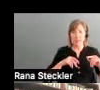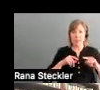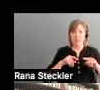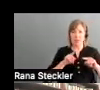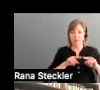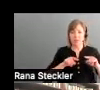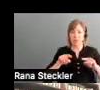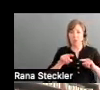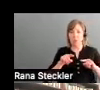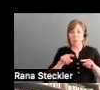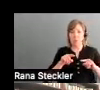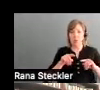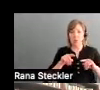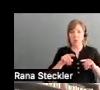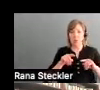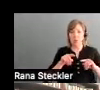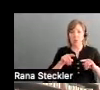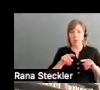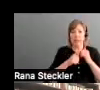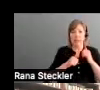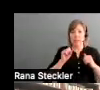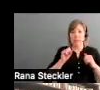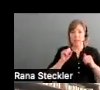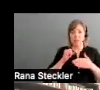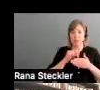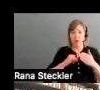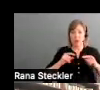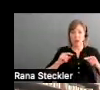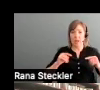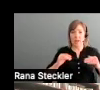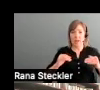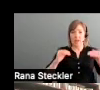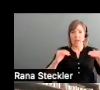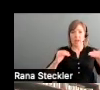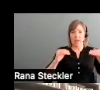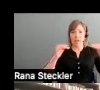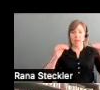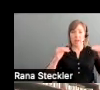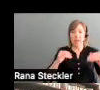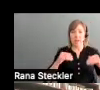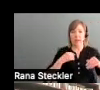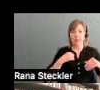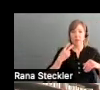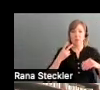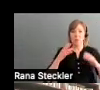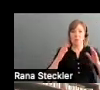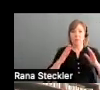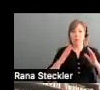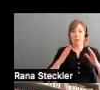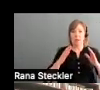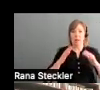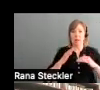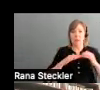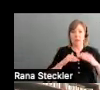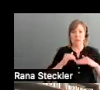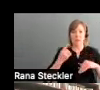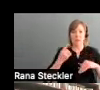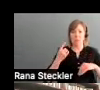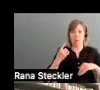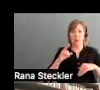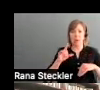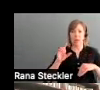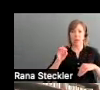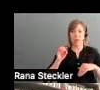positioned on each side of the drawing halfway up are two smaller structures. One is a